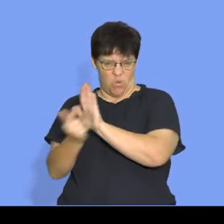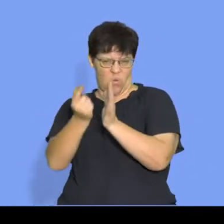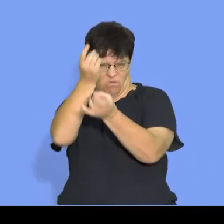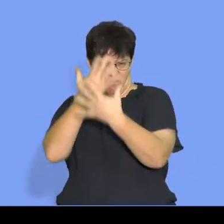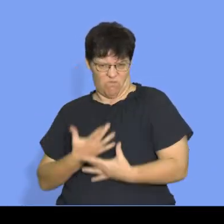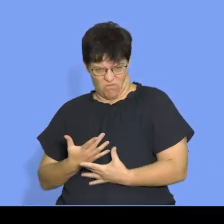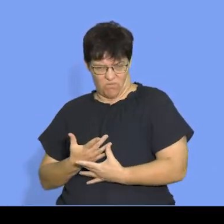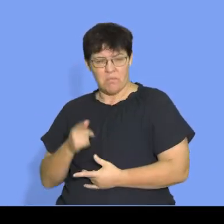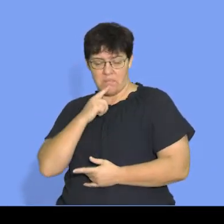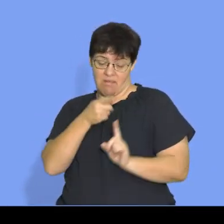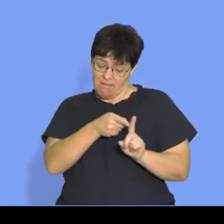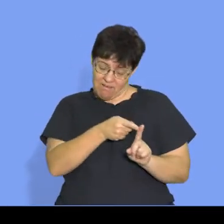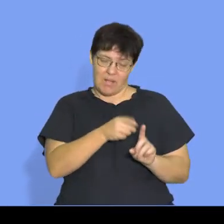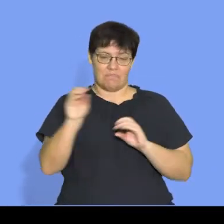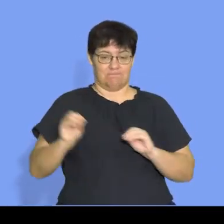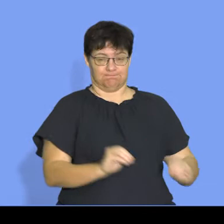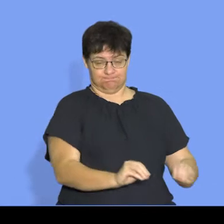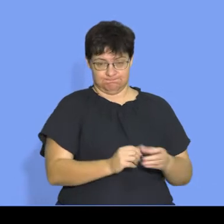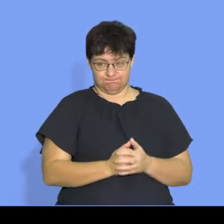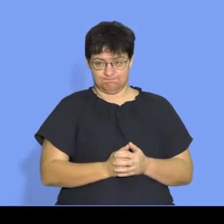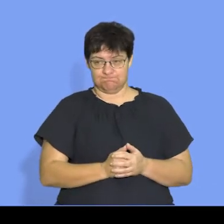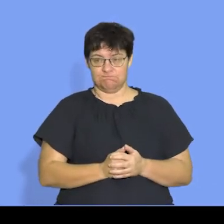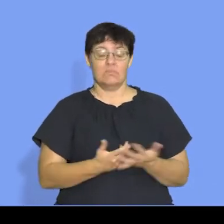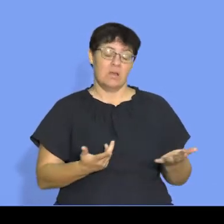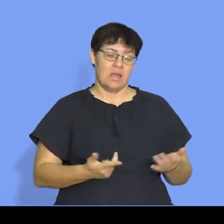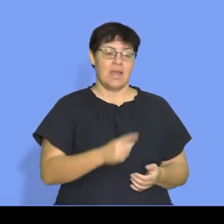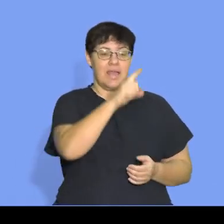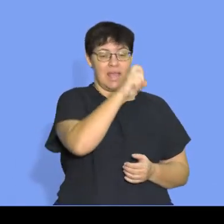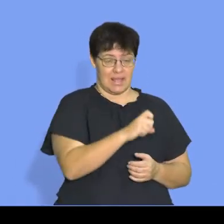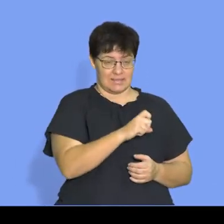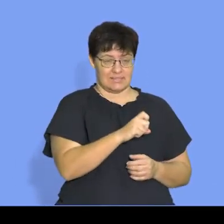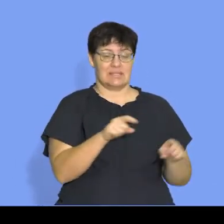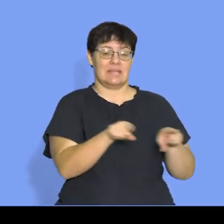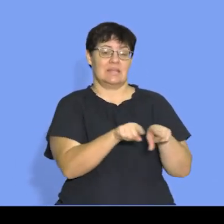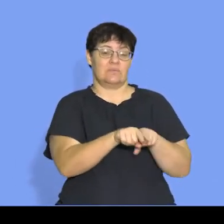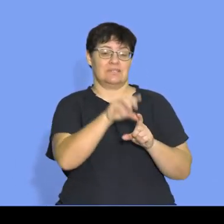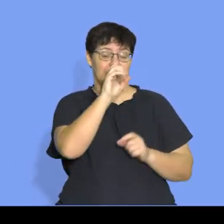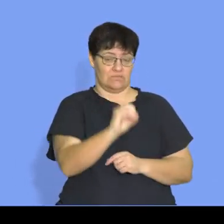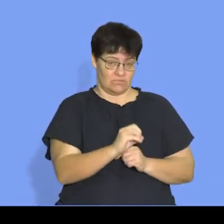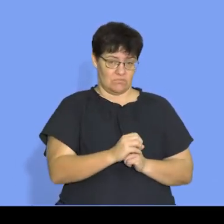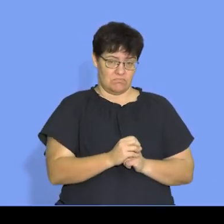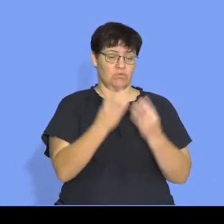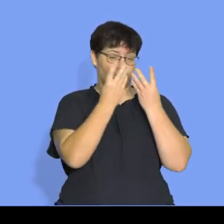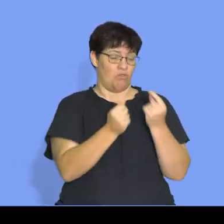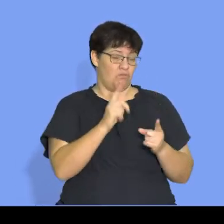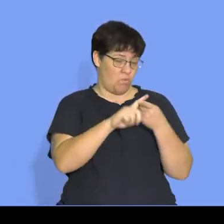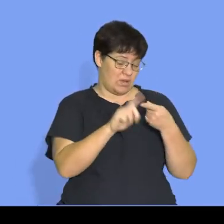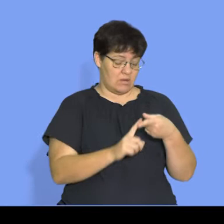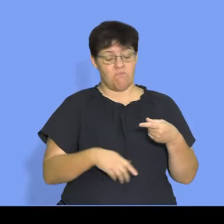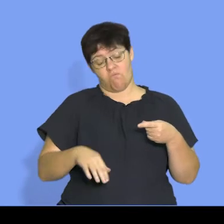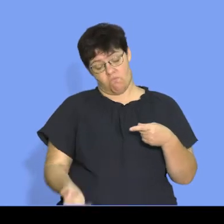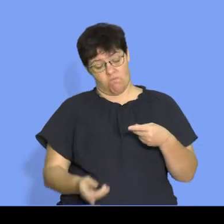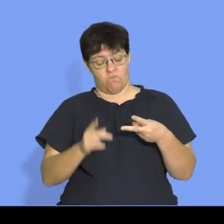we're taking this from. Meaning, this will be x is equal to 0, that's one solution,